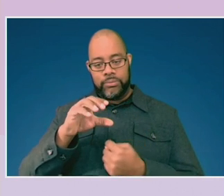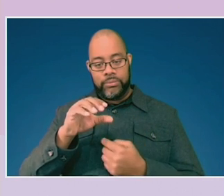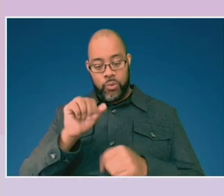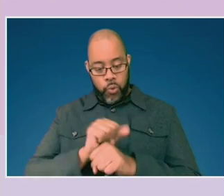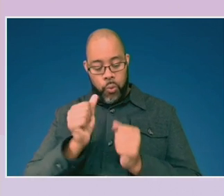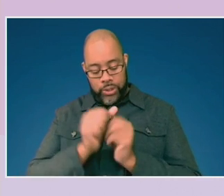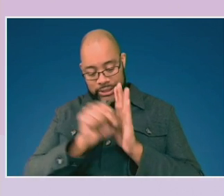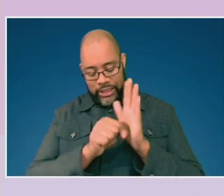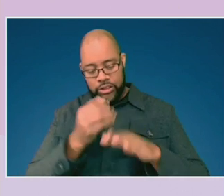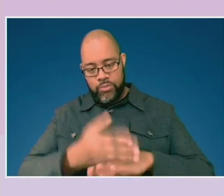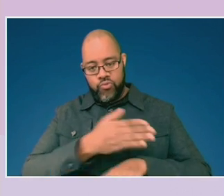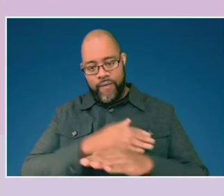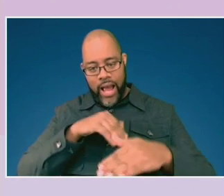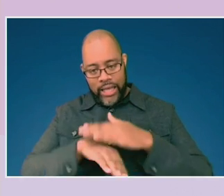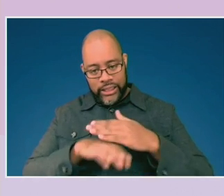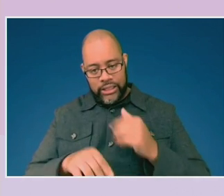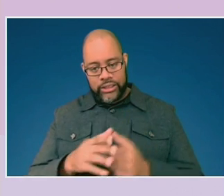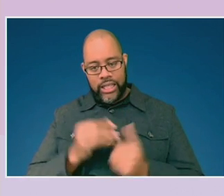to improve access to and